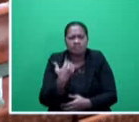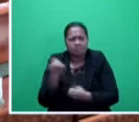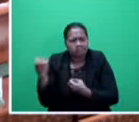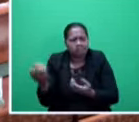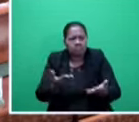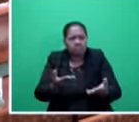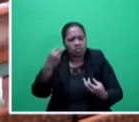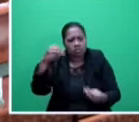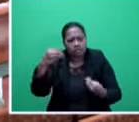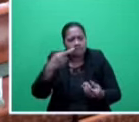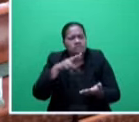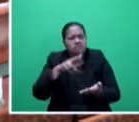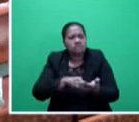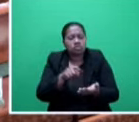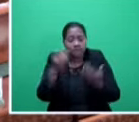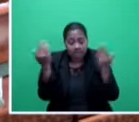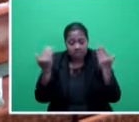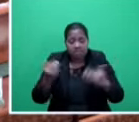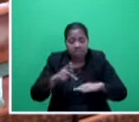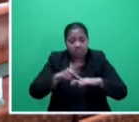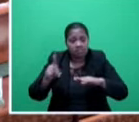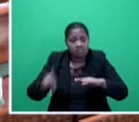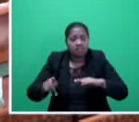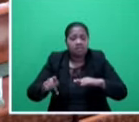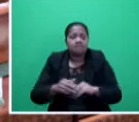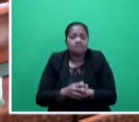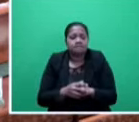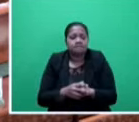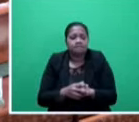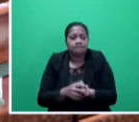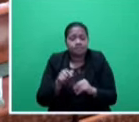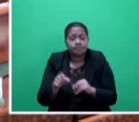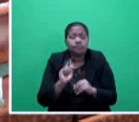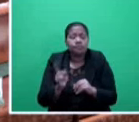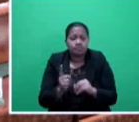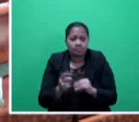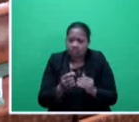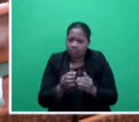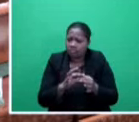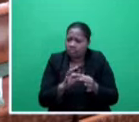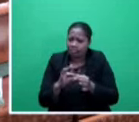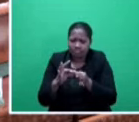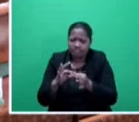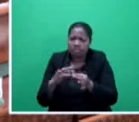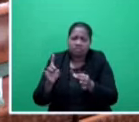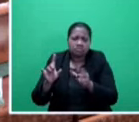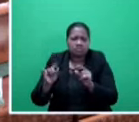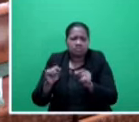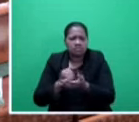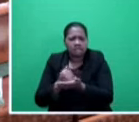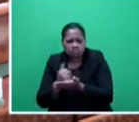audit report to the Speaker of Parliament on the coordination of actions for the elimination